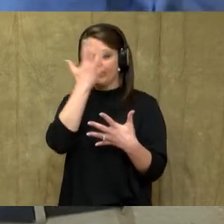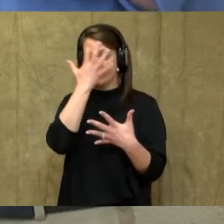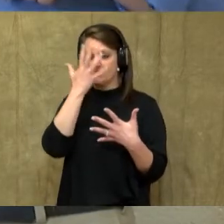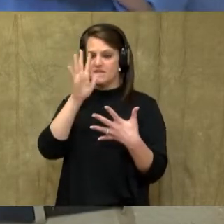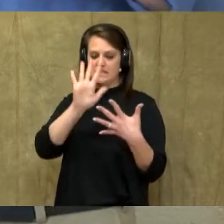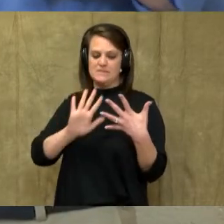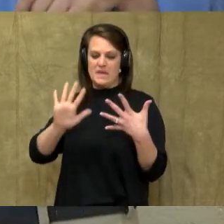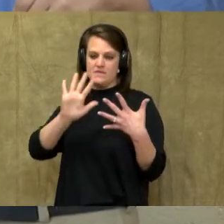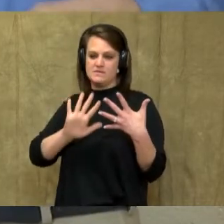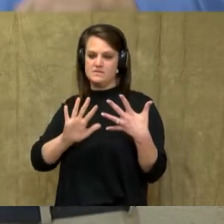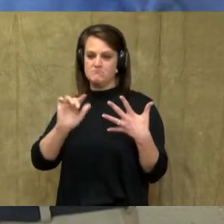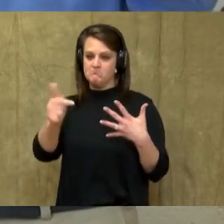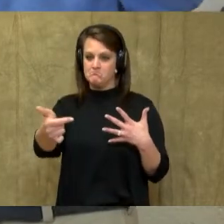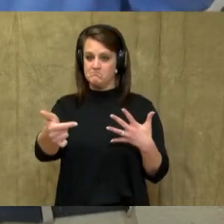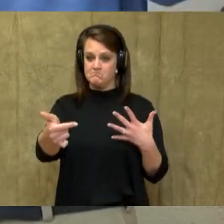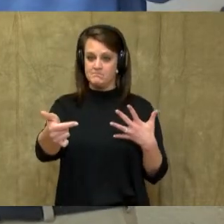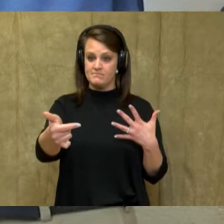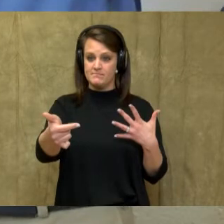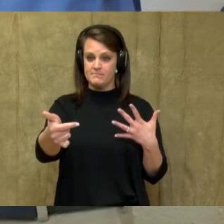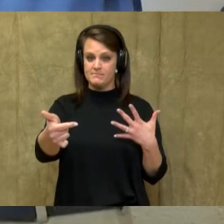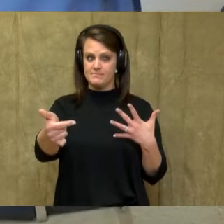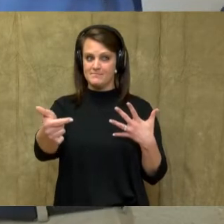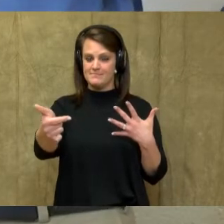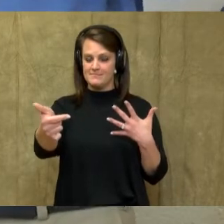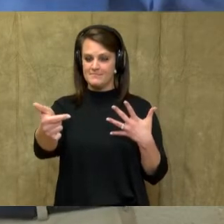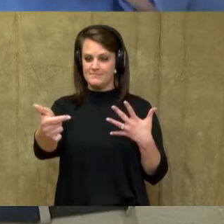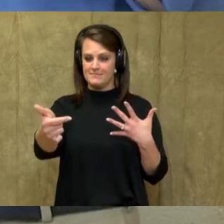F-A-C-E, face in the space.